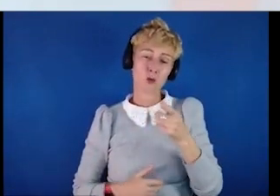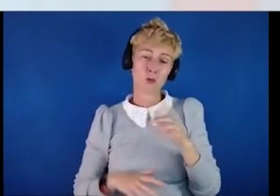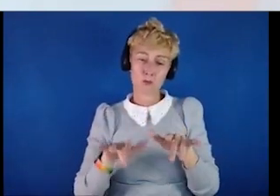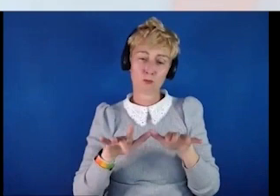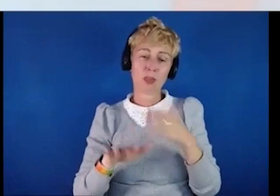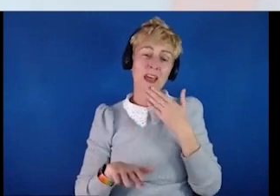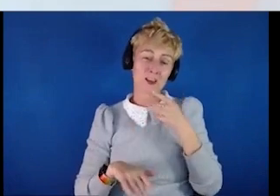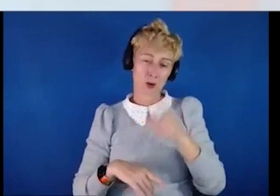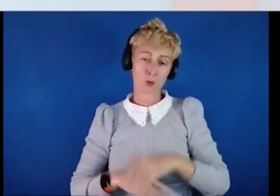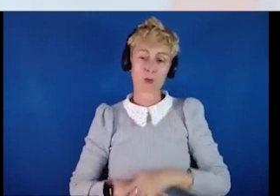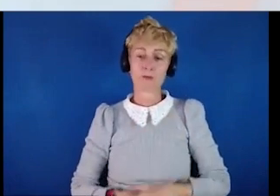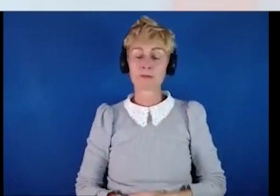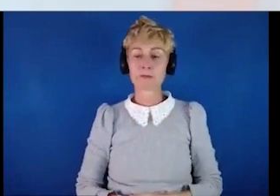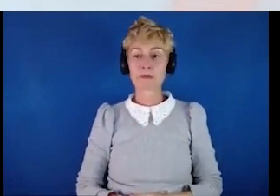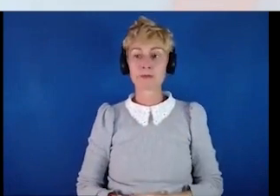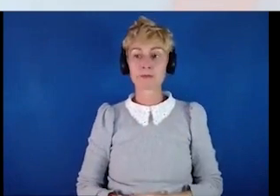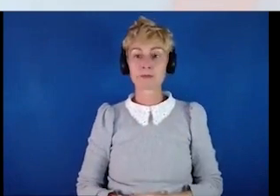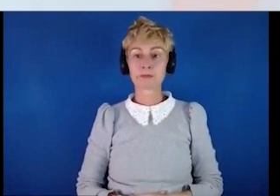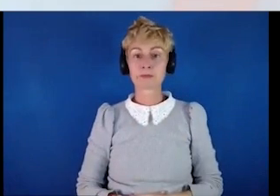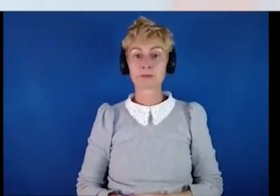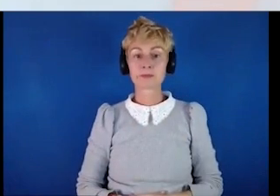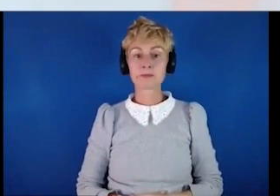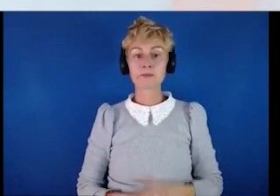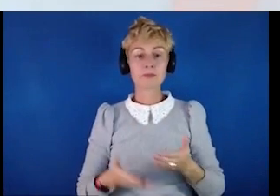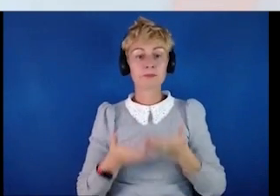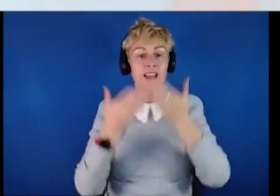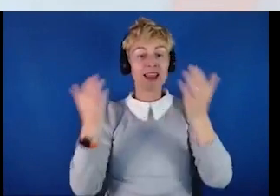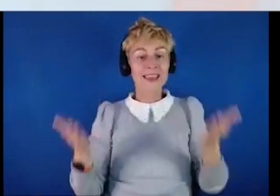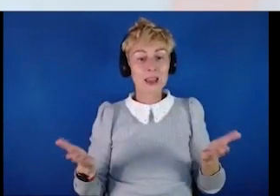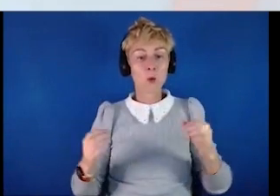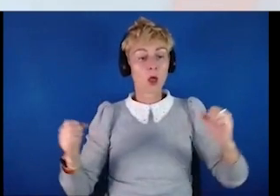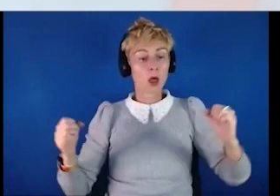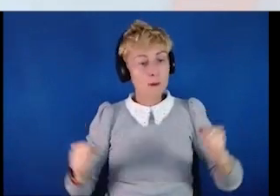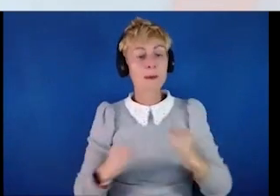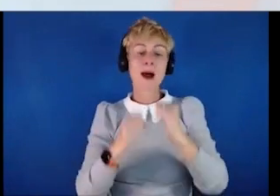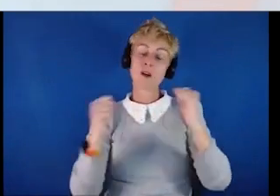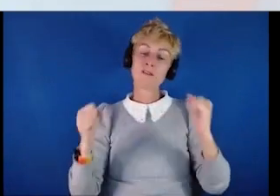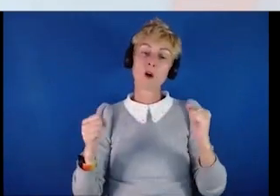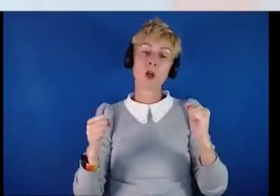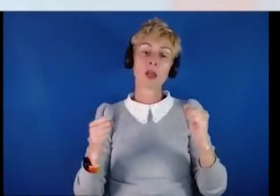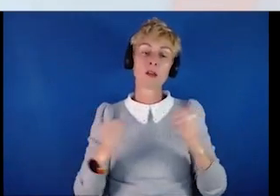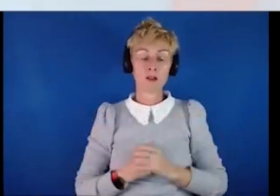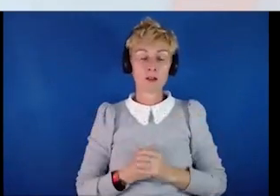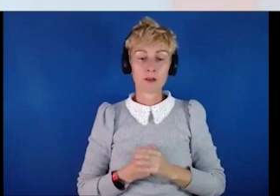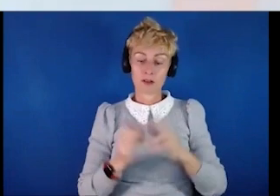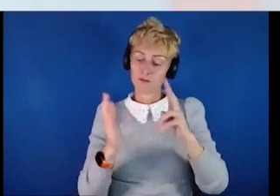for participating. Equal, powerful, validity,